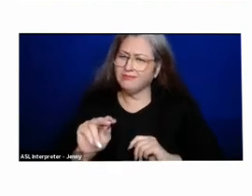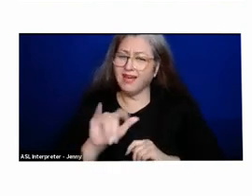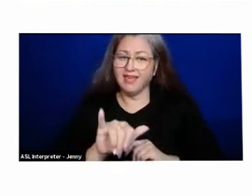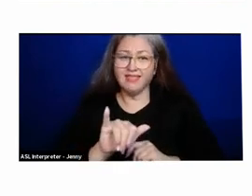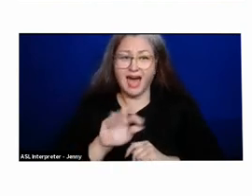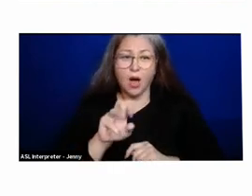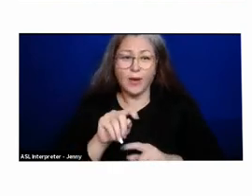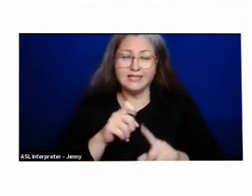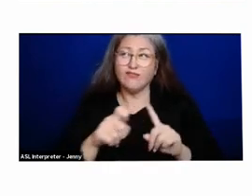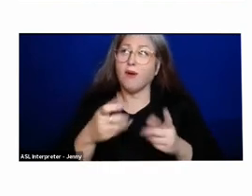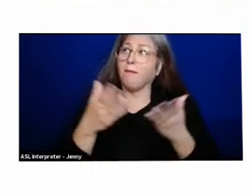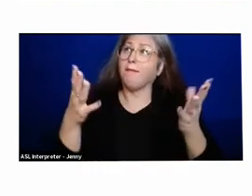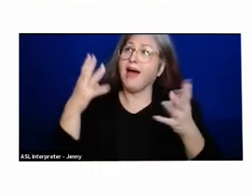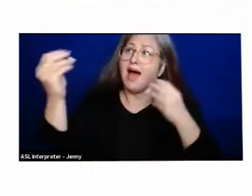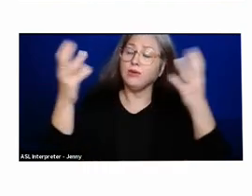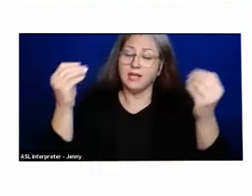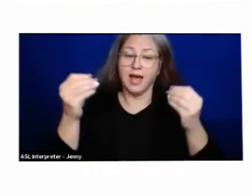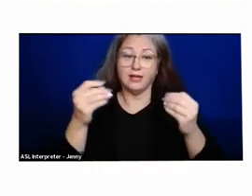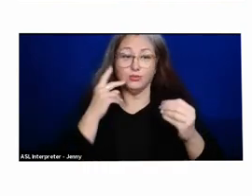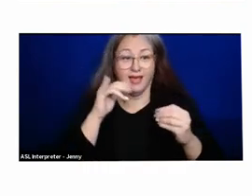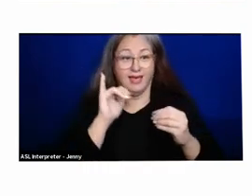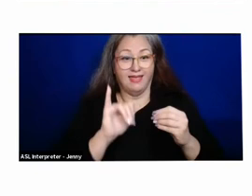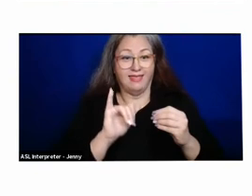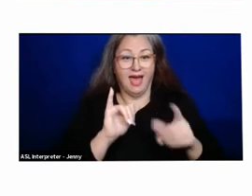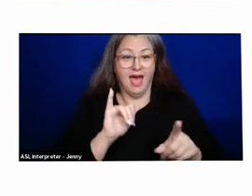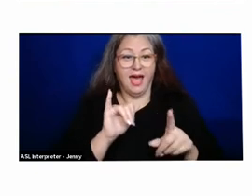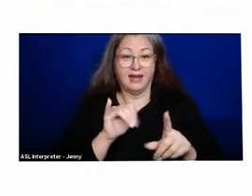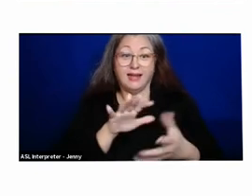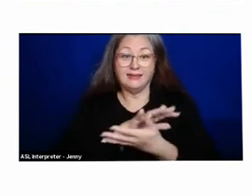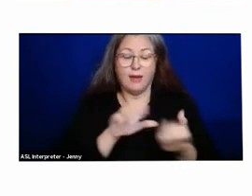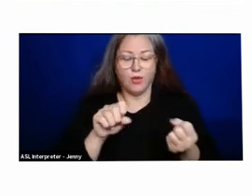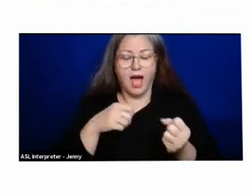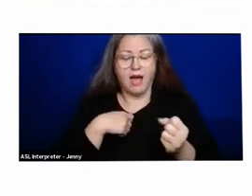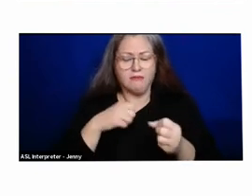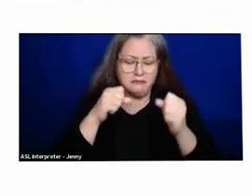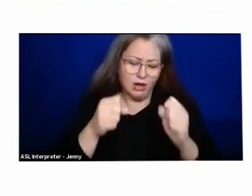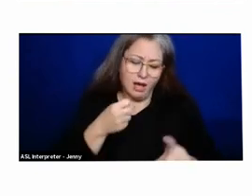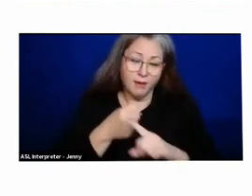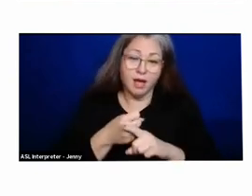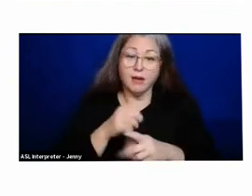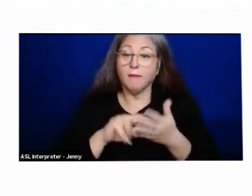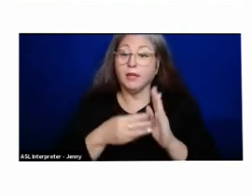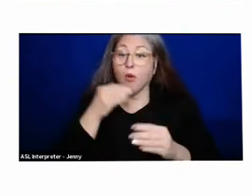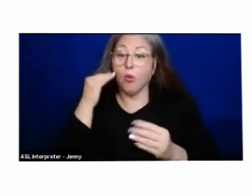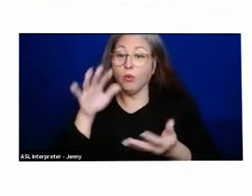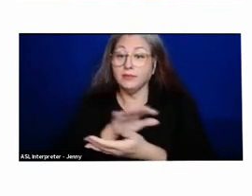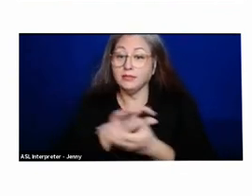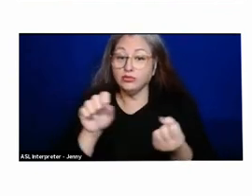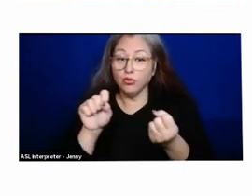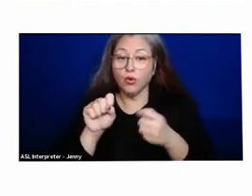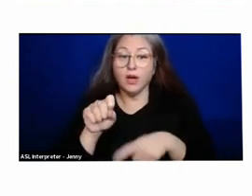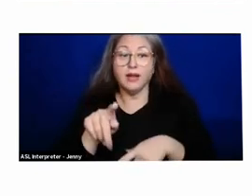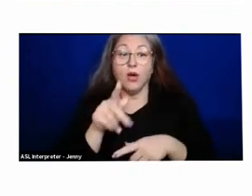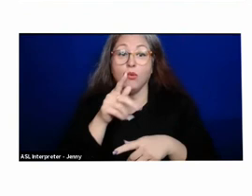from outside. The impacts of this demolition are multifold. Their homes destroyed. For the Kaya we work with, this has